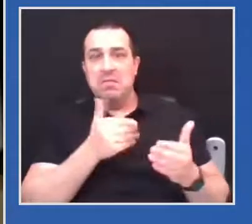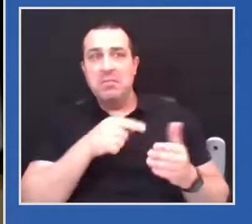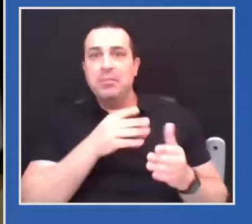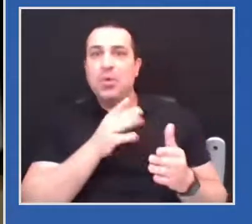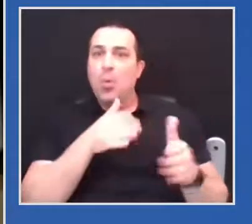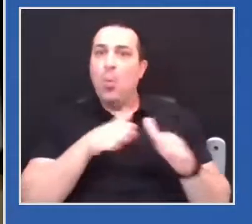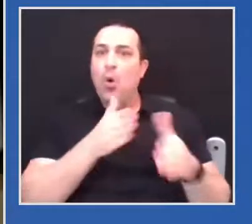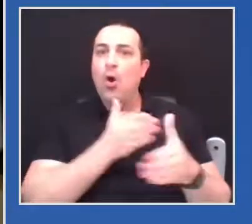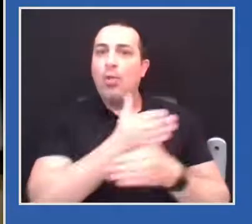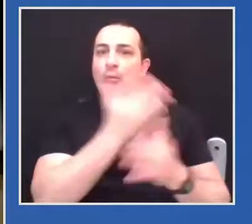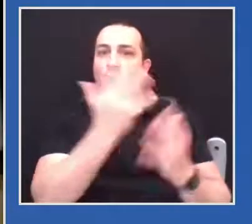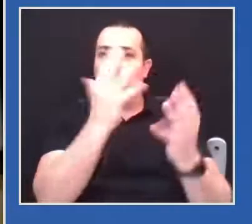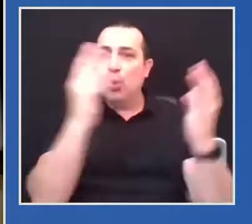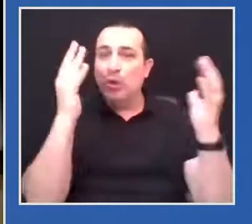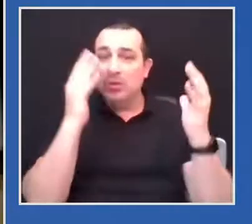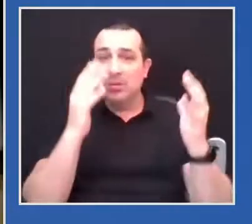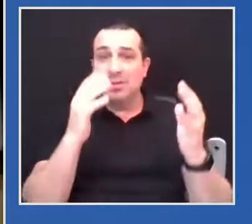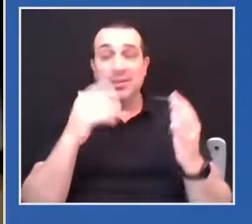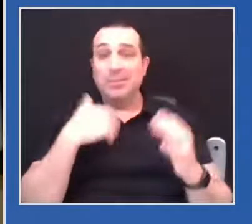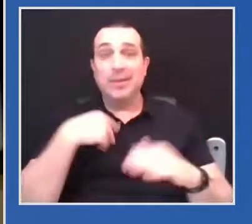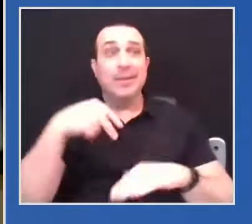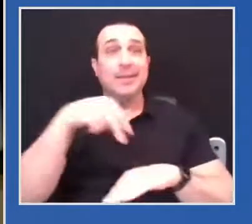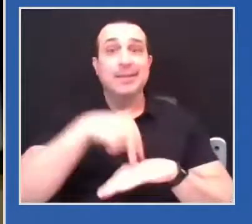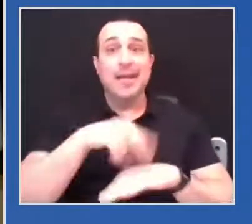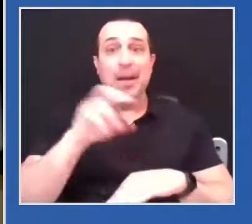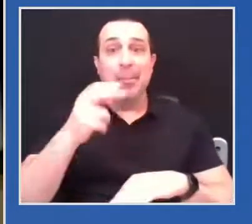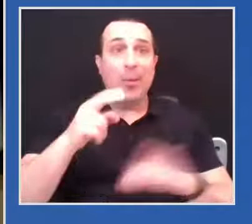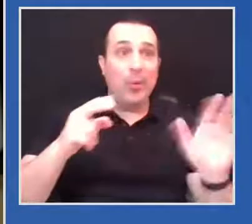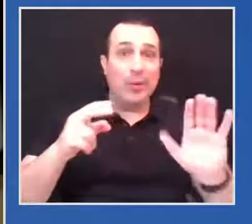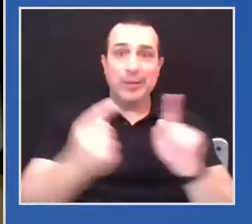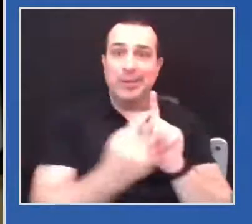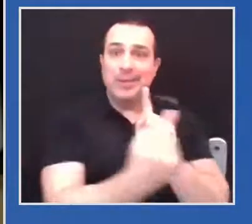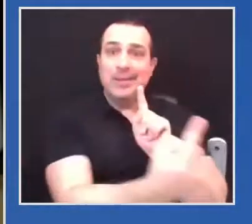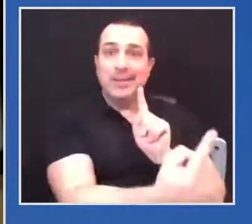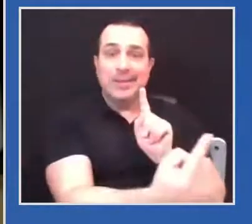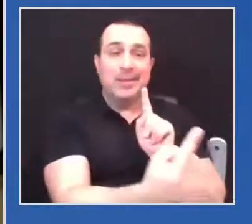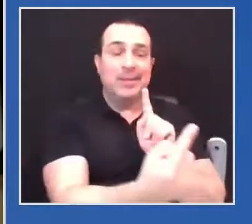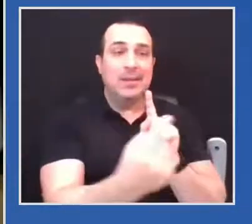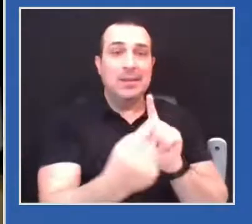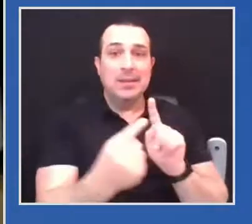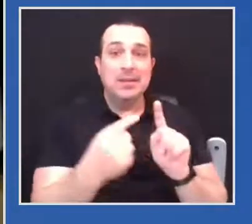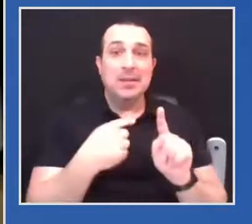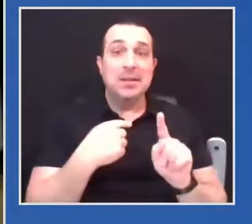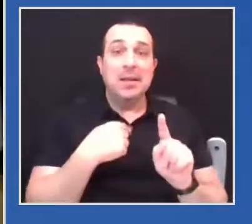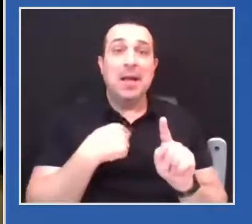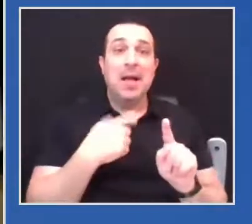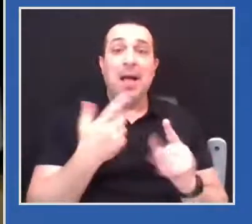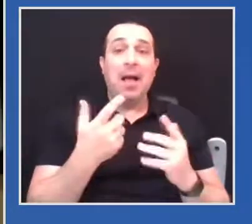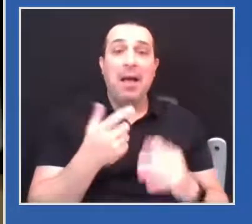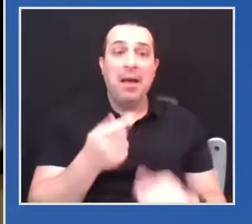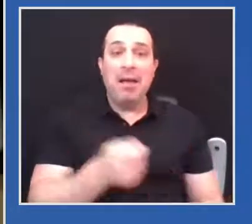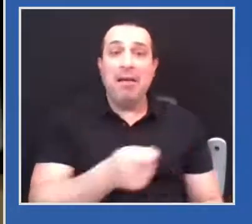back porch, and they stand down, and I bribe them with Haagen-Dazs bars.